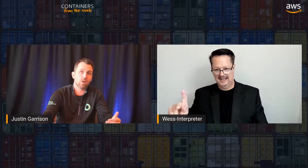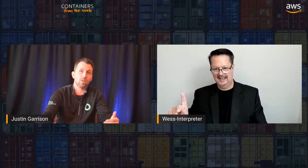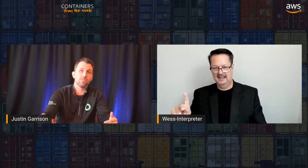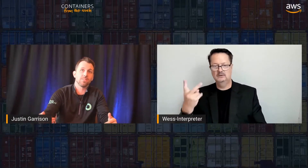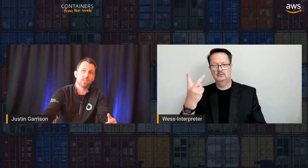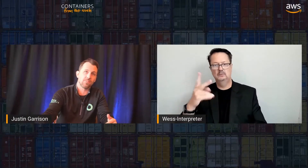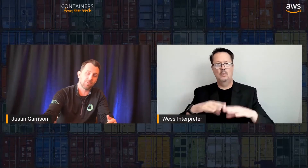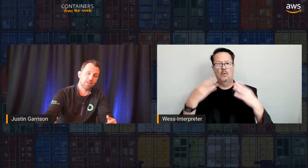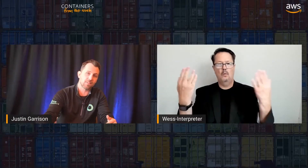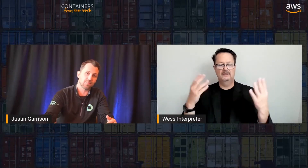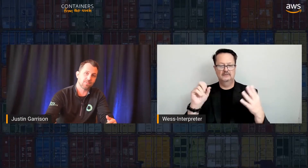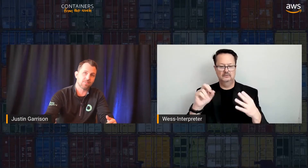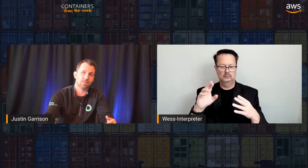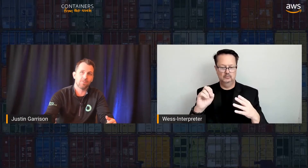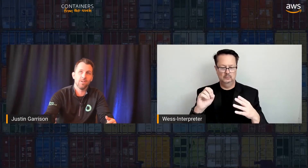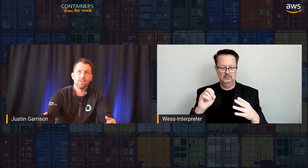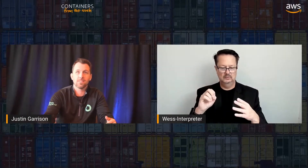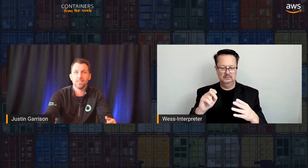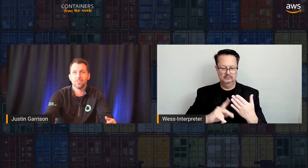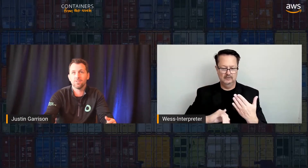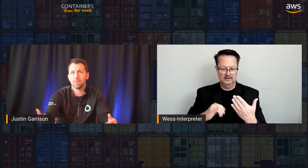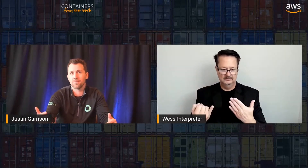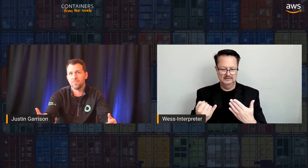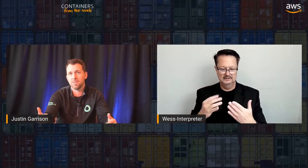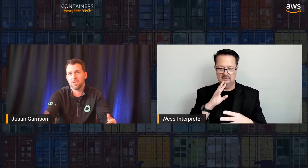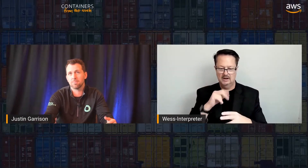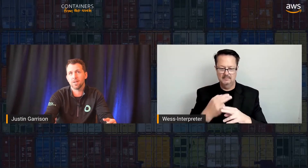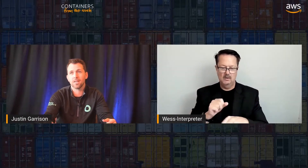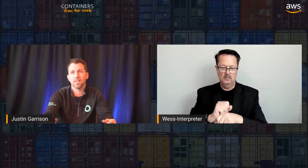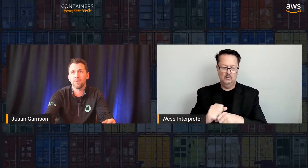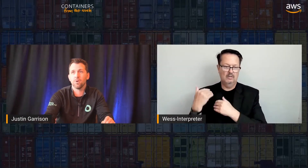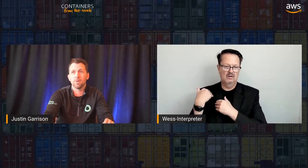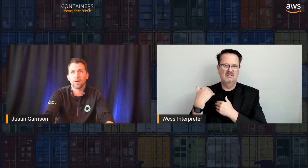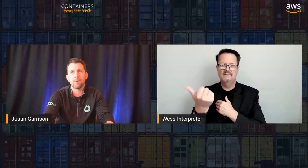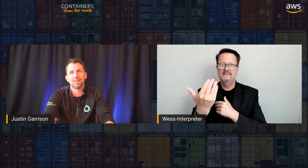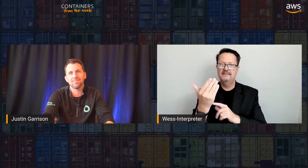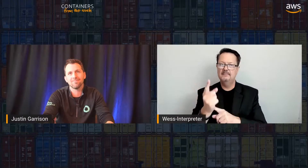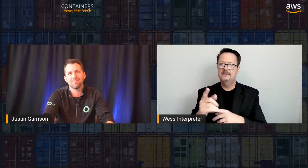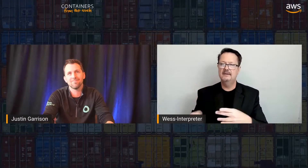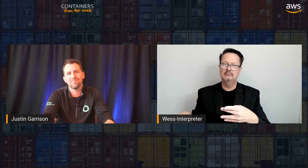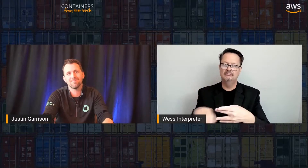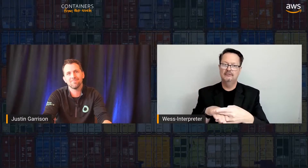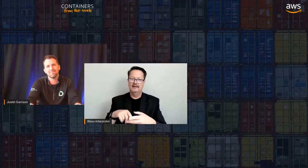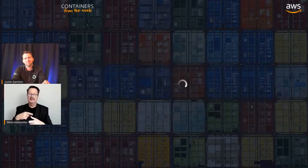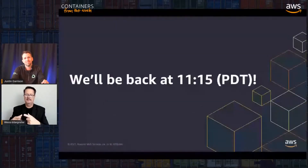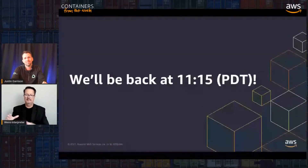working with workloads inside of Kubernetes clusters. So stay tuned, about a 15-minute break, and then we'll be right back.